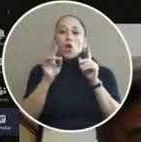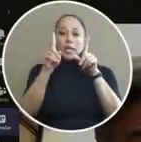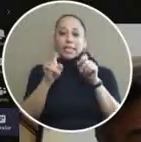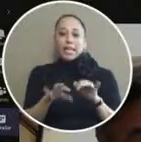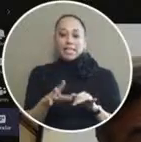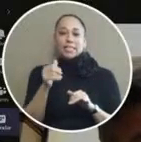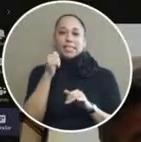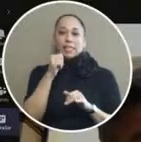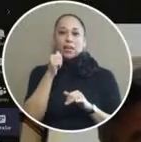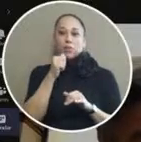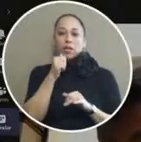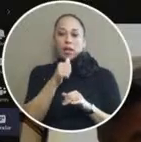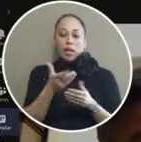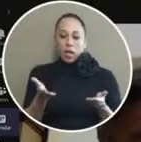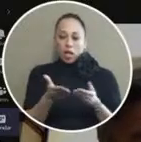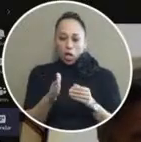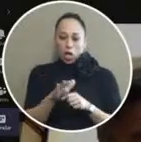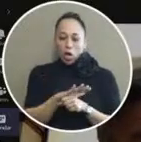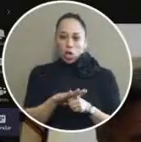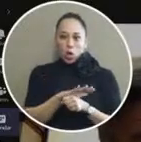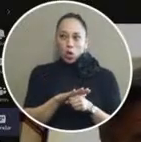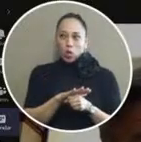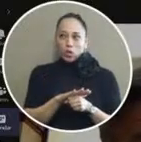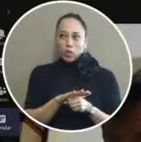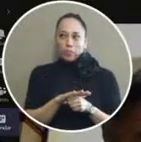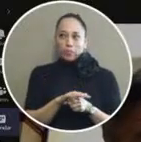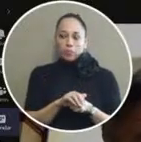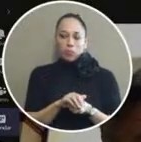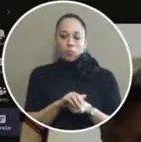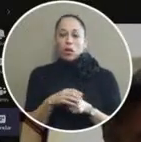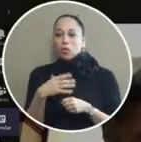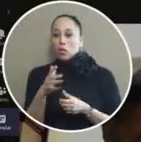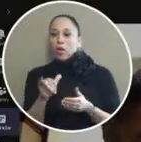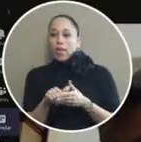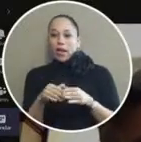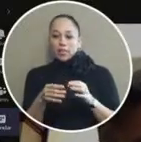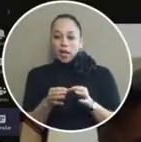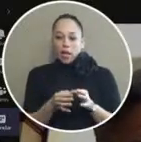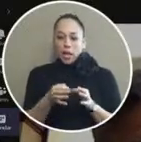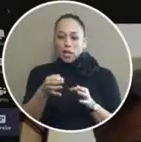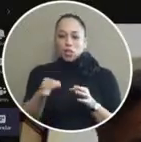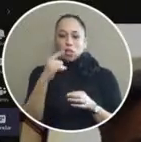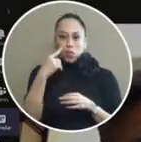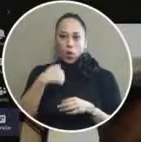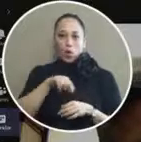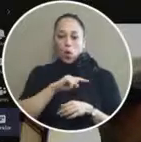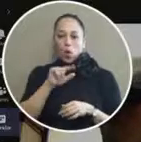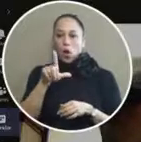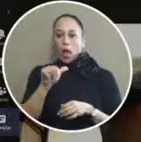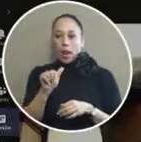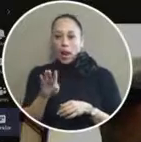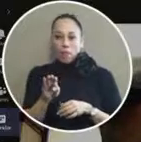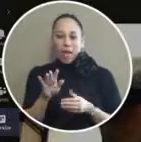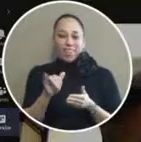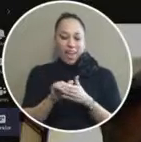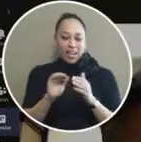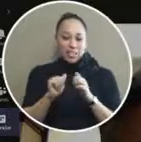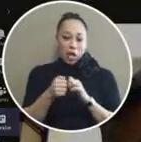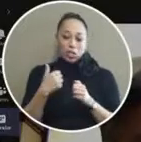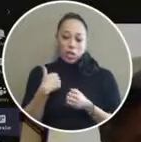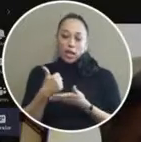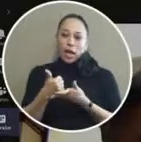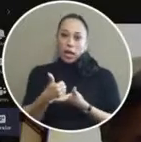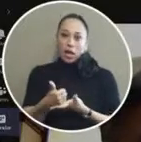daily basis here locally through the Department of Public Health. So it's an extension of our laboratory. And so that's how it's going to help the